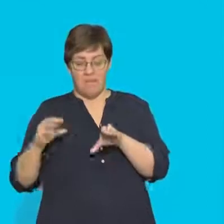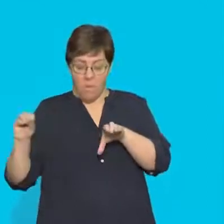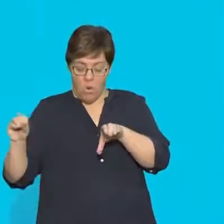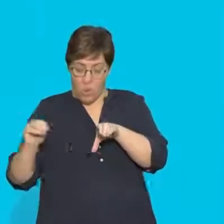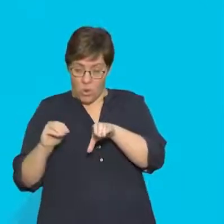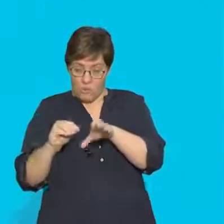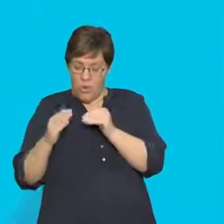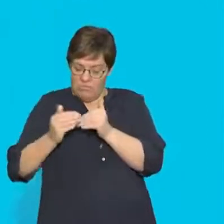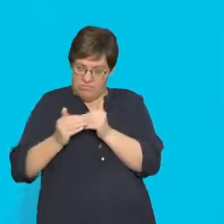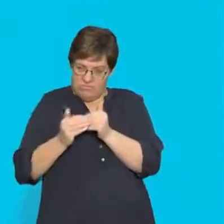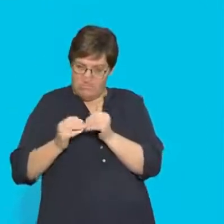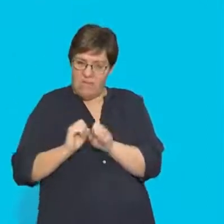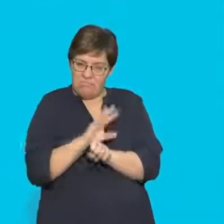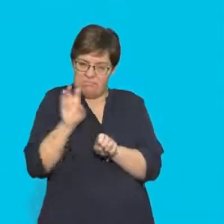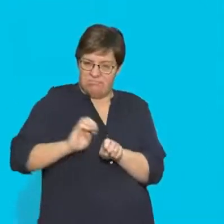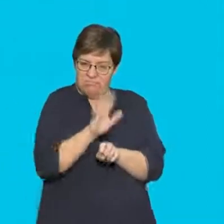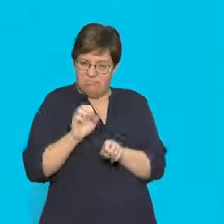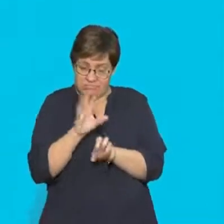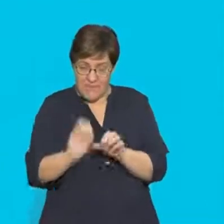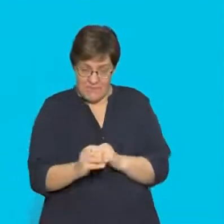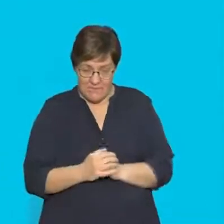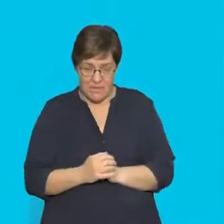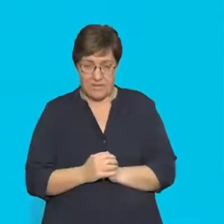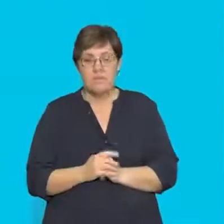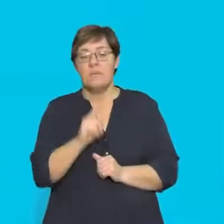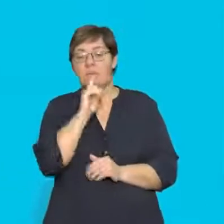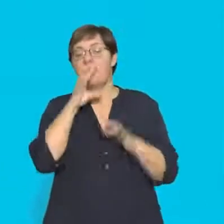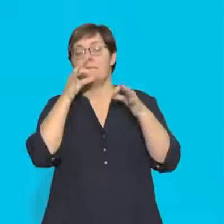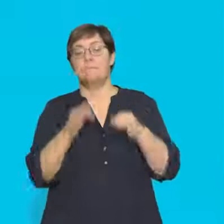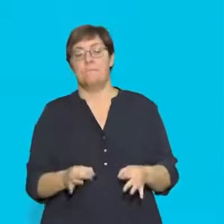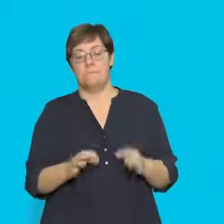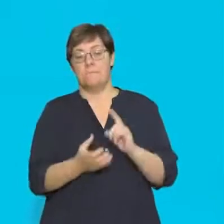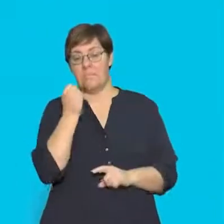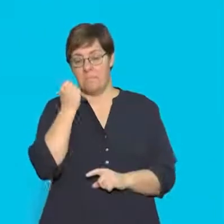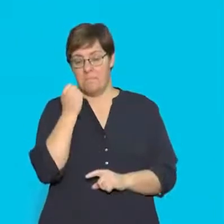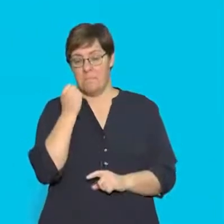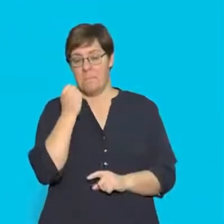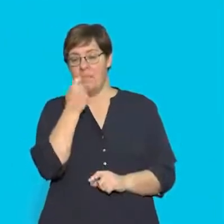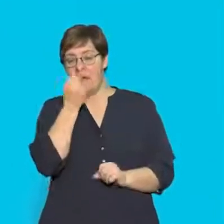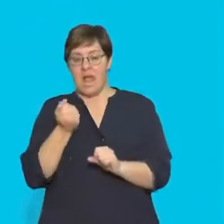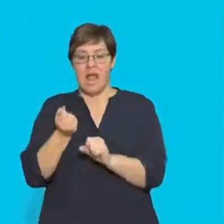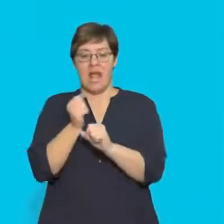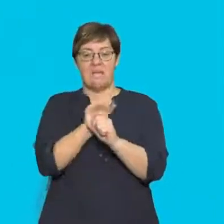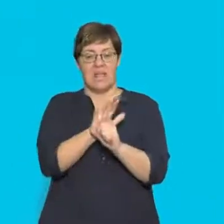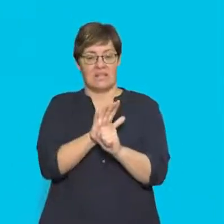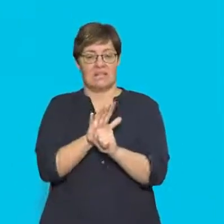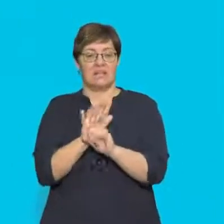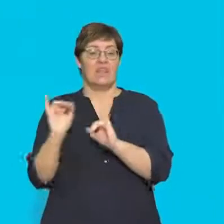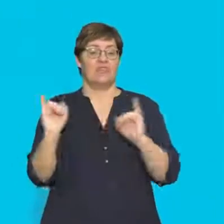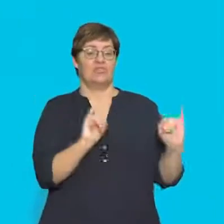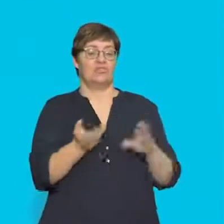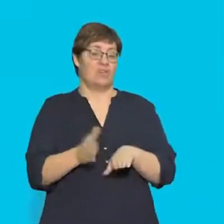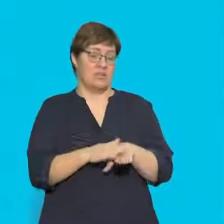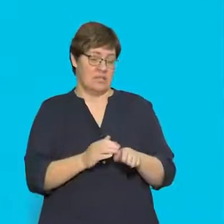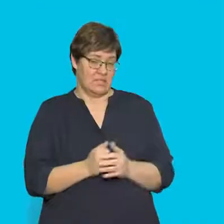be more field lines. And so we can determine what's going to affect the induced current. There are a number of